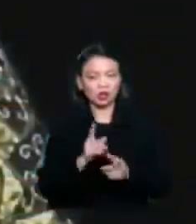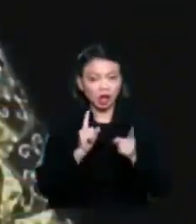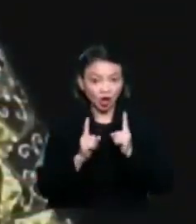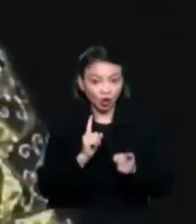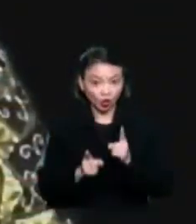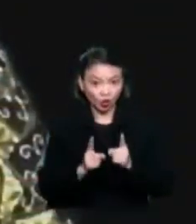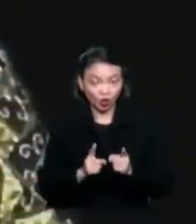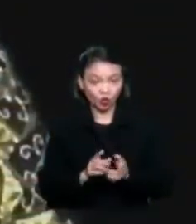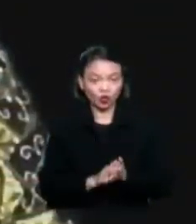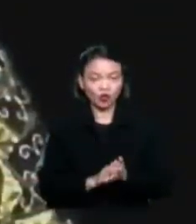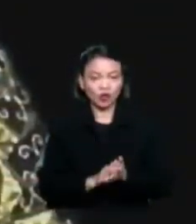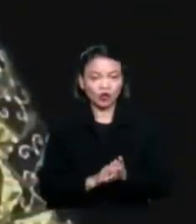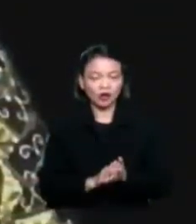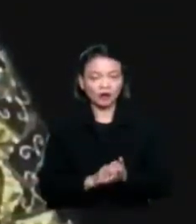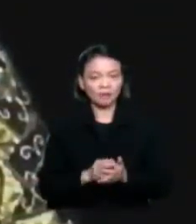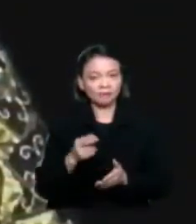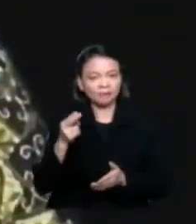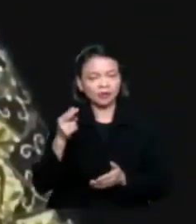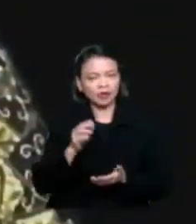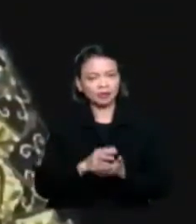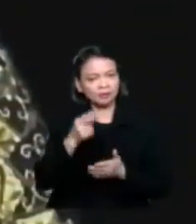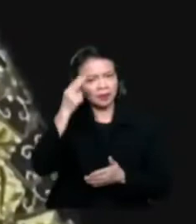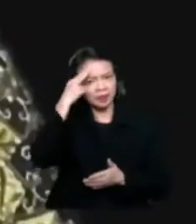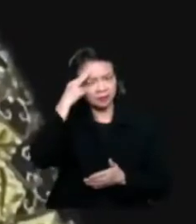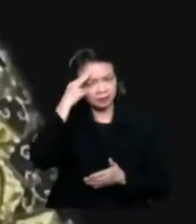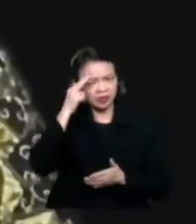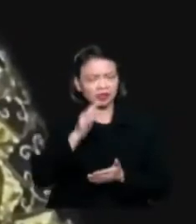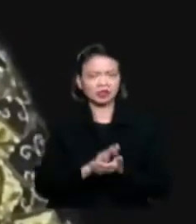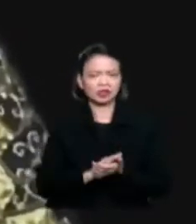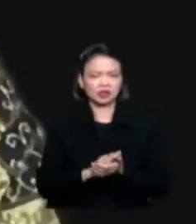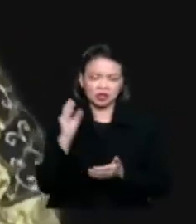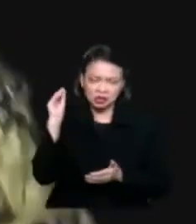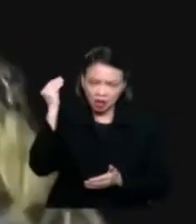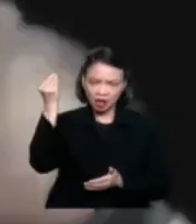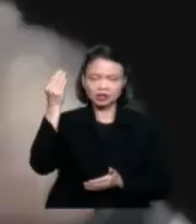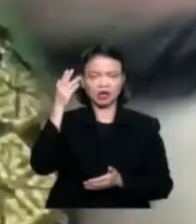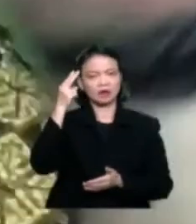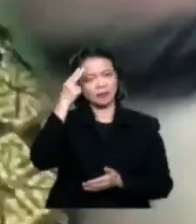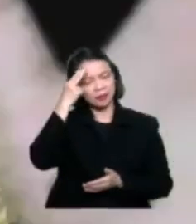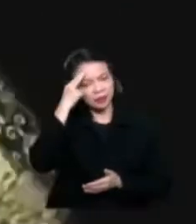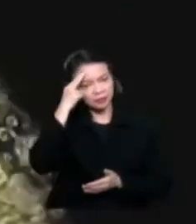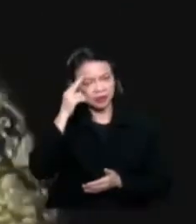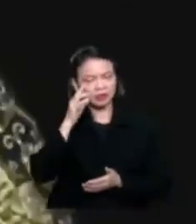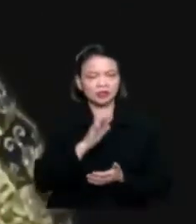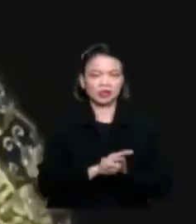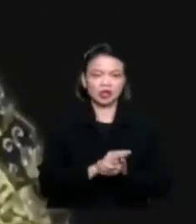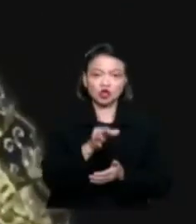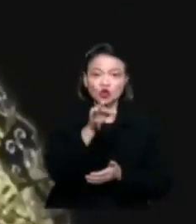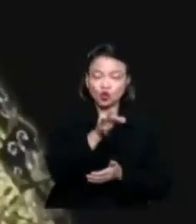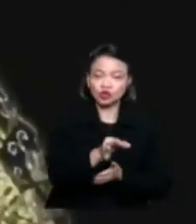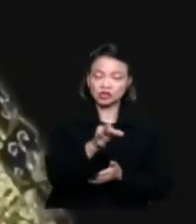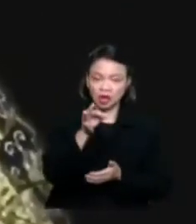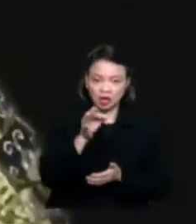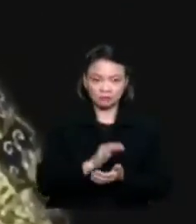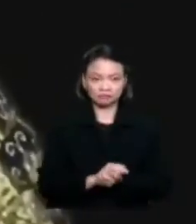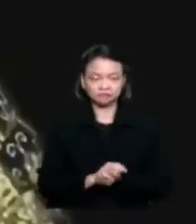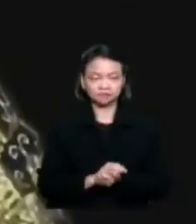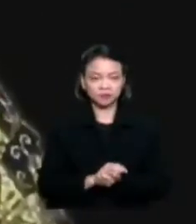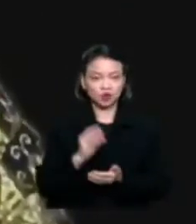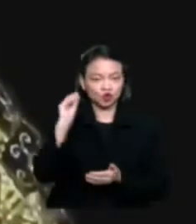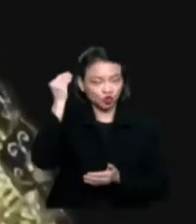in Jakarta, but also the leader in the city, because Jakarta is a big city and